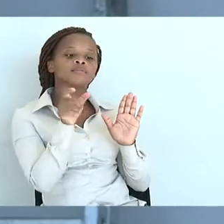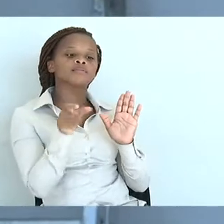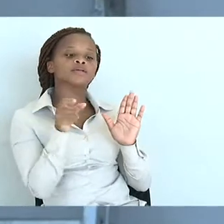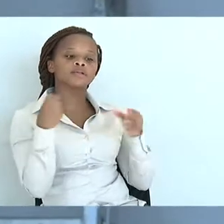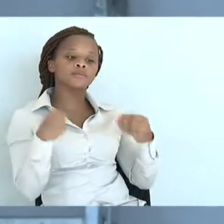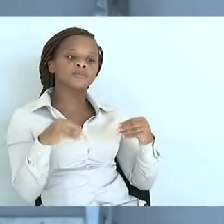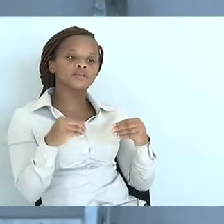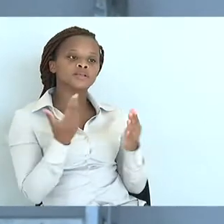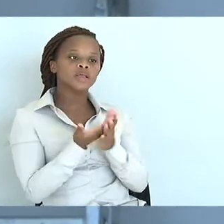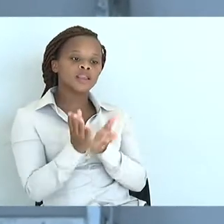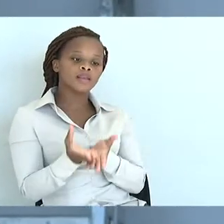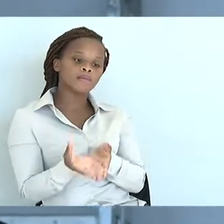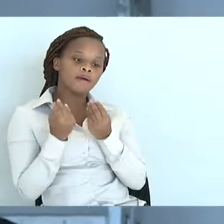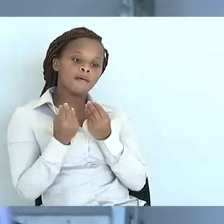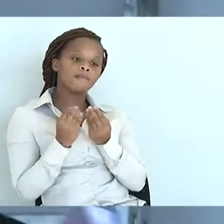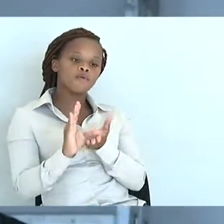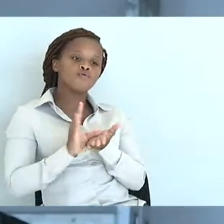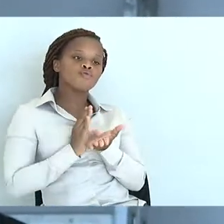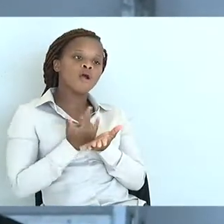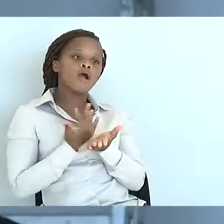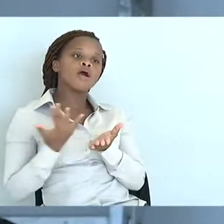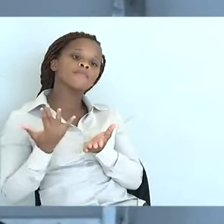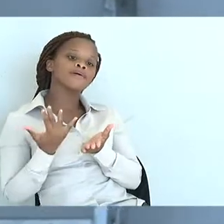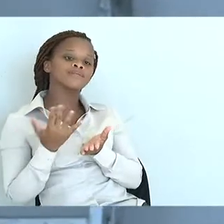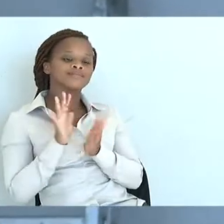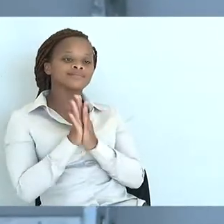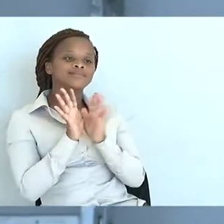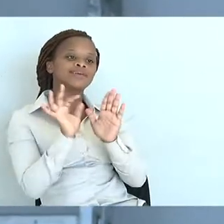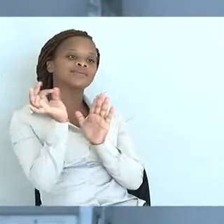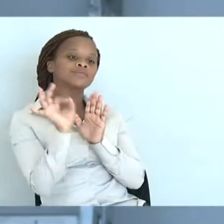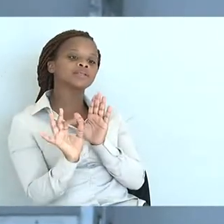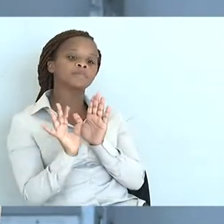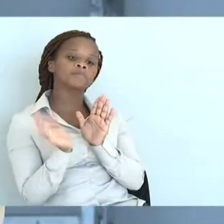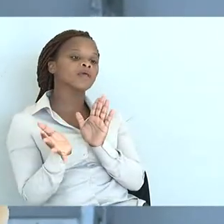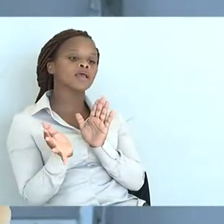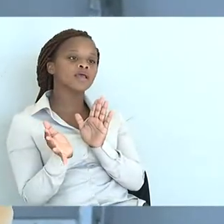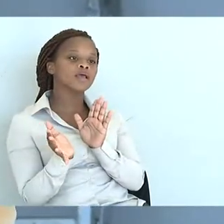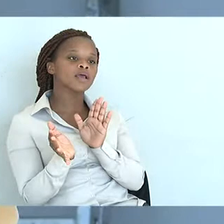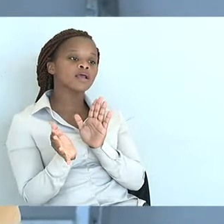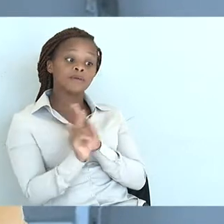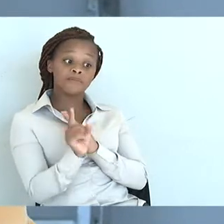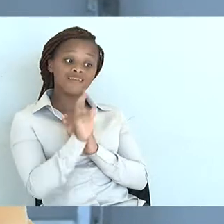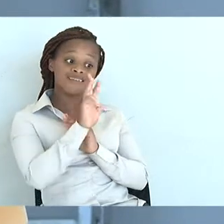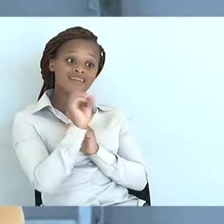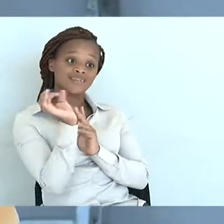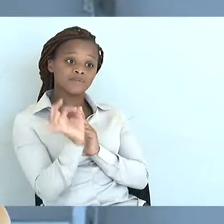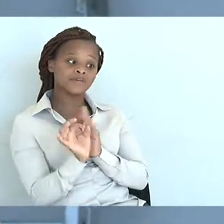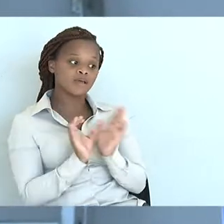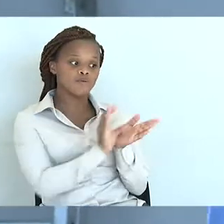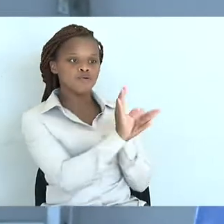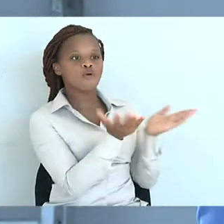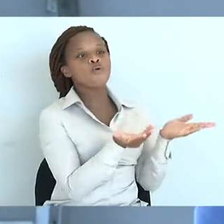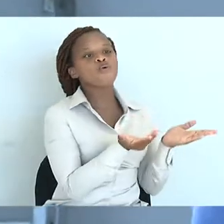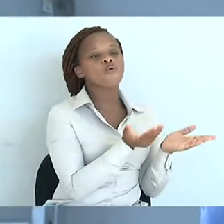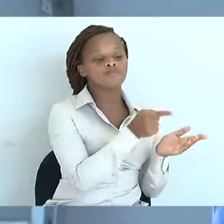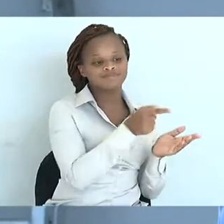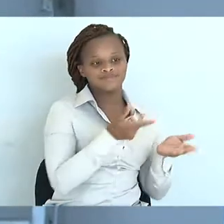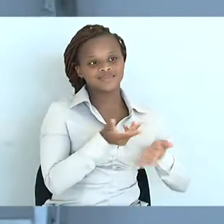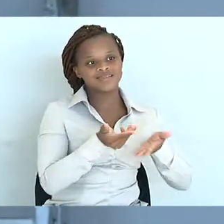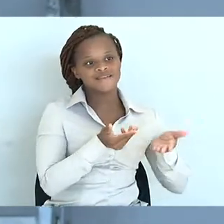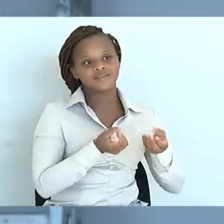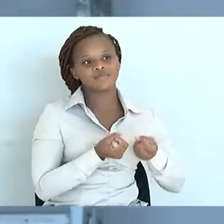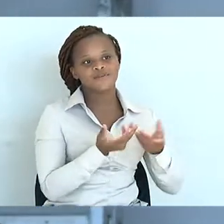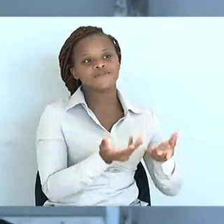the rest imali iya ku-service provider. Nama student uthola ukuthi awana ama-equipment especially